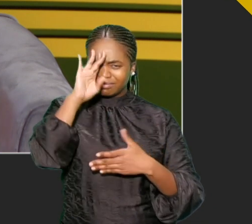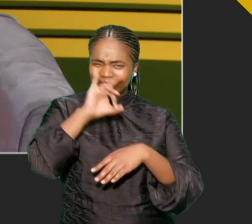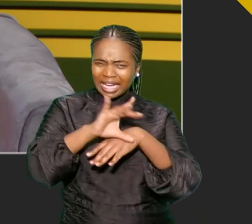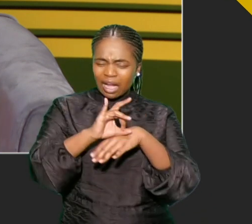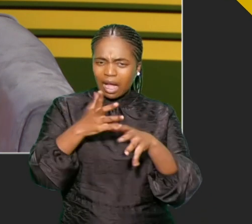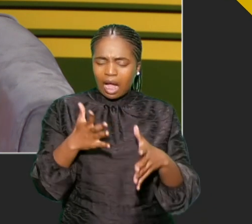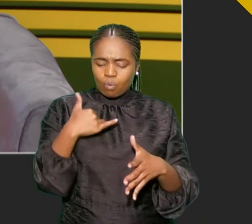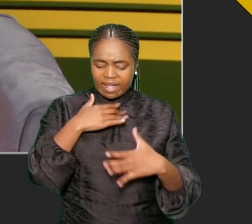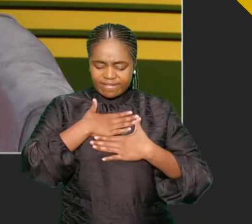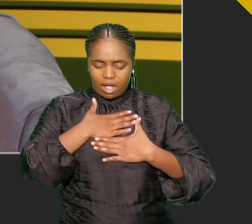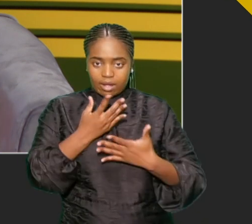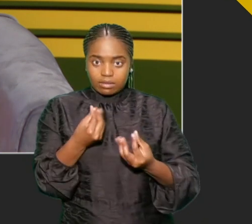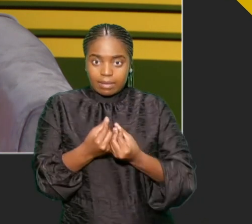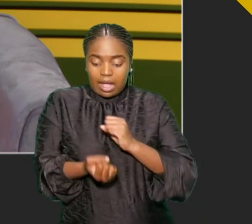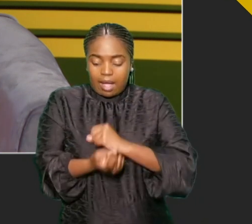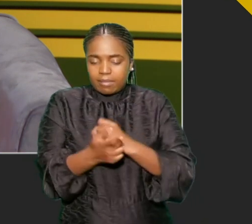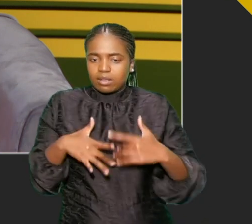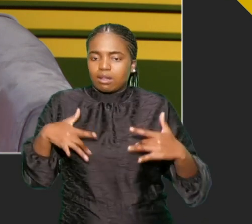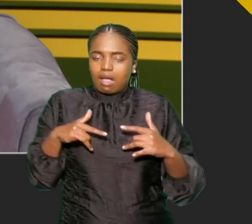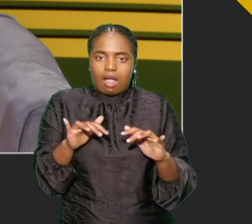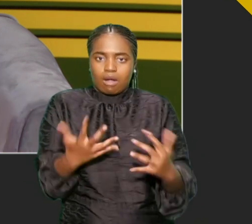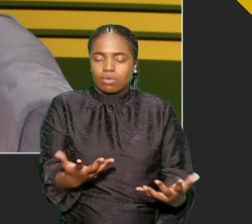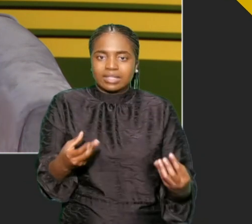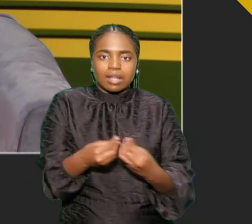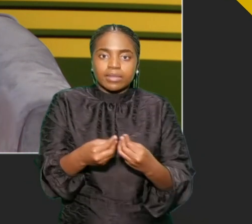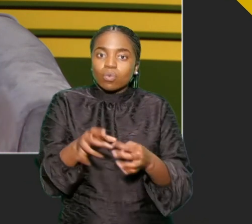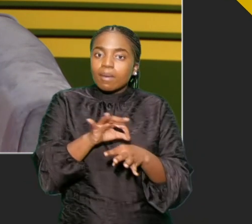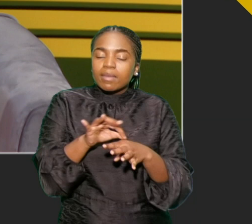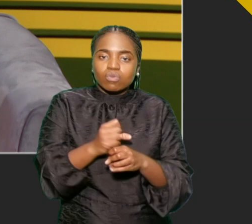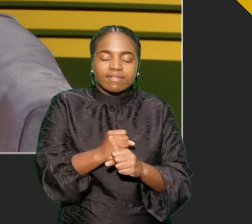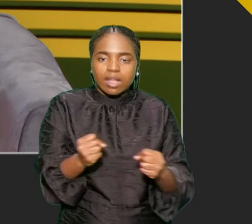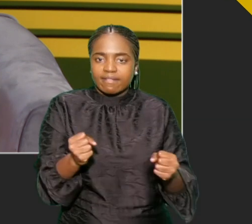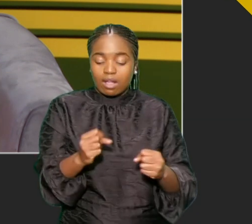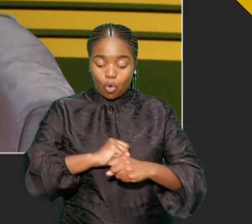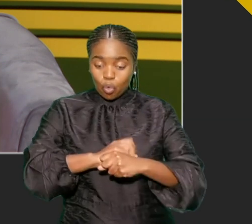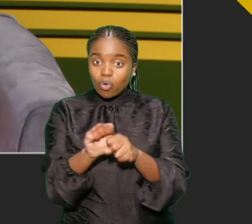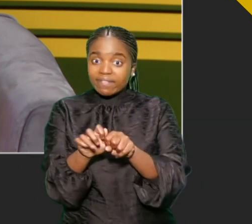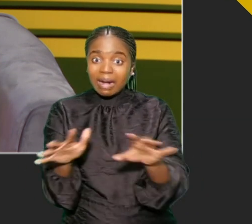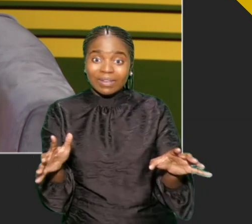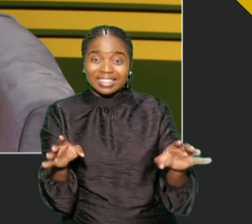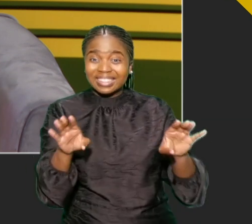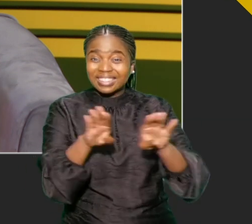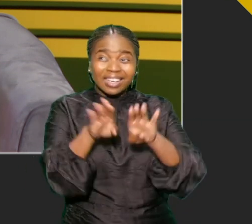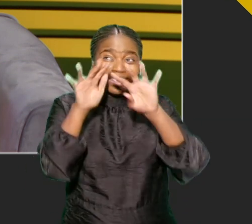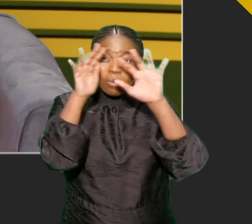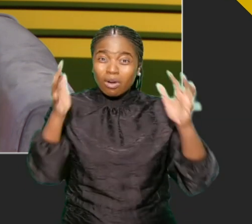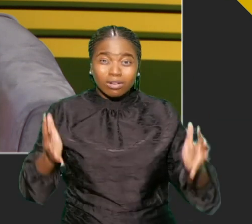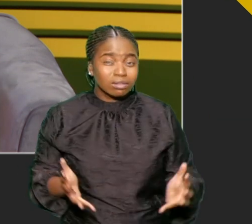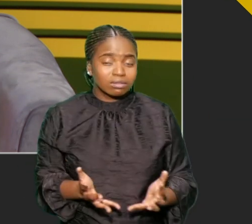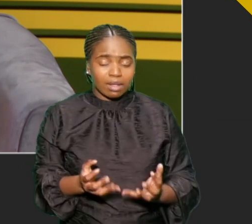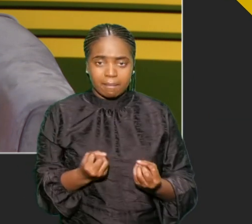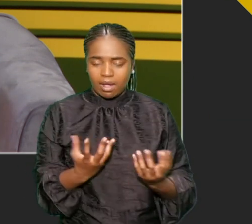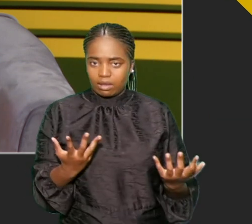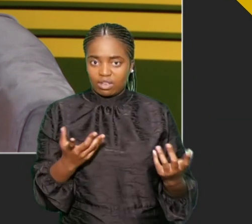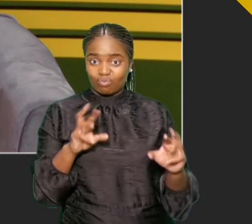How does it affect you when a crisis happens in your life? Something that you are not planning for happens. COVID-19 happened to the entire world. Mm. And for a lot of us, we